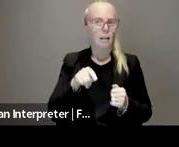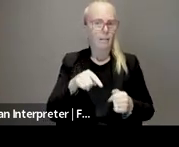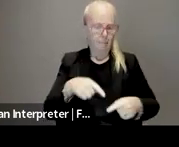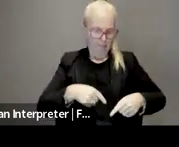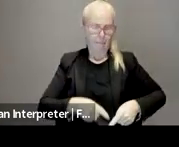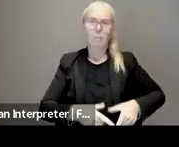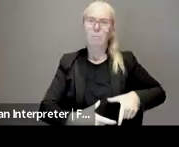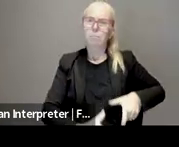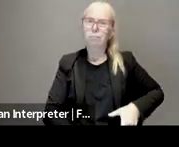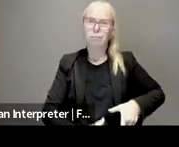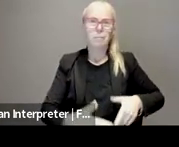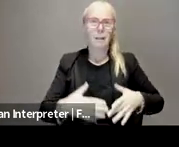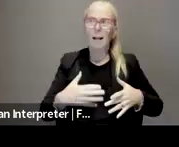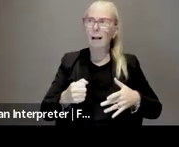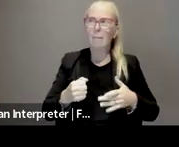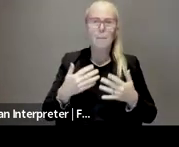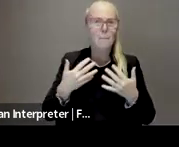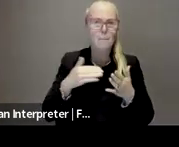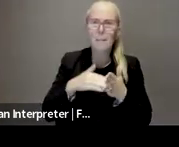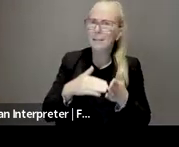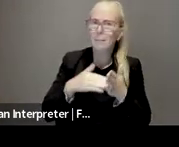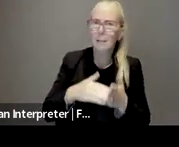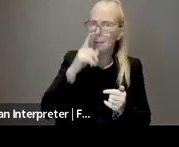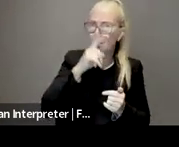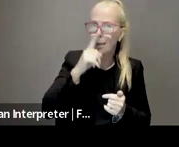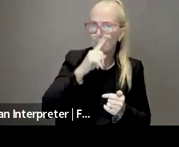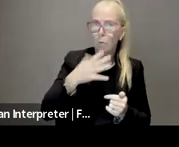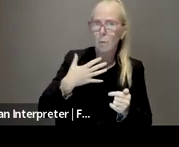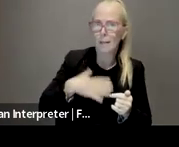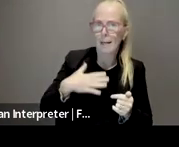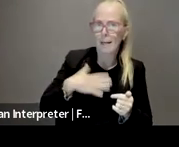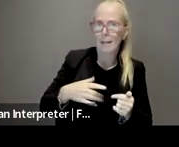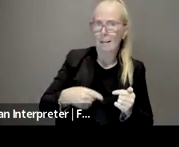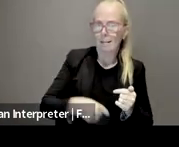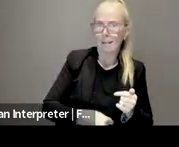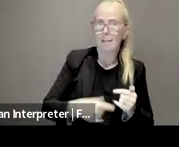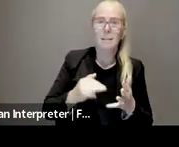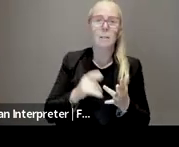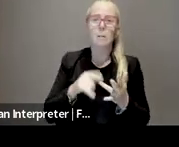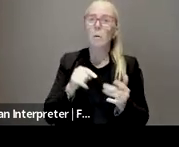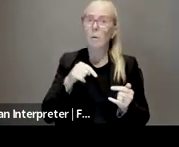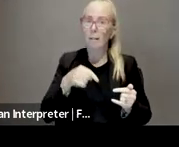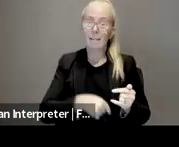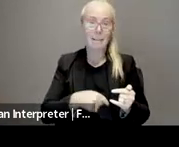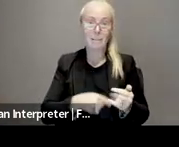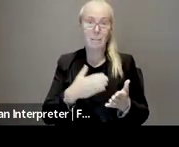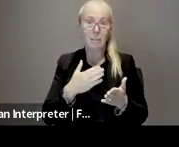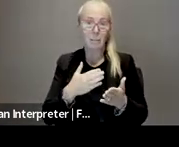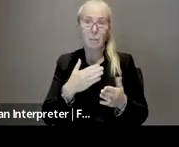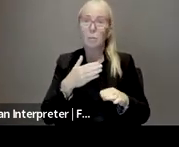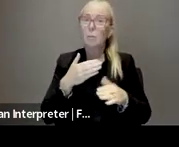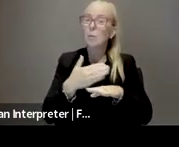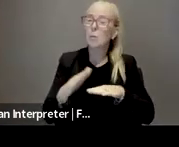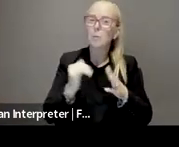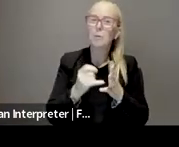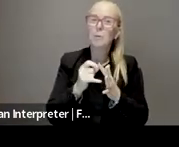innovation. The Stomal Sponge isn't just a market disruptor, it's a revolutionary solution aimed to enhance the dignity and quality of life